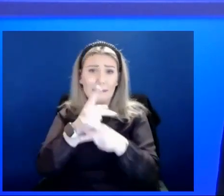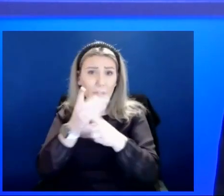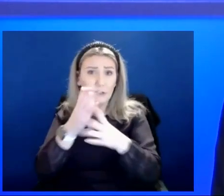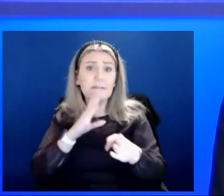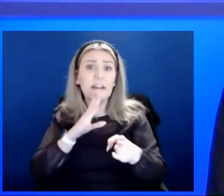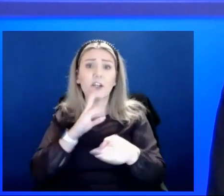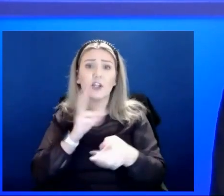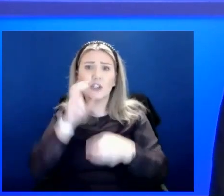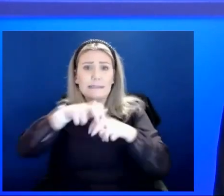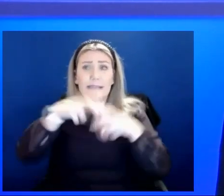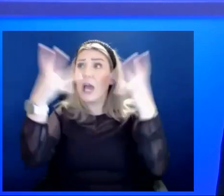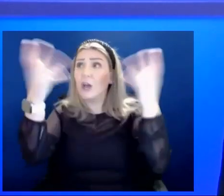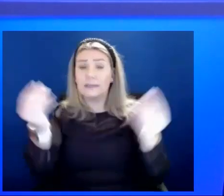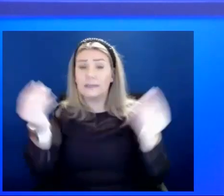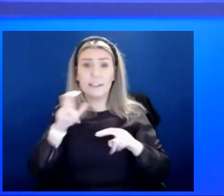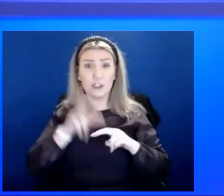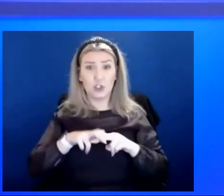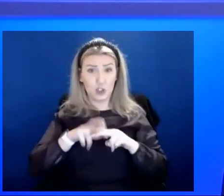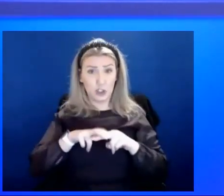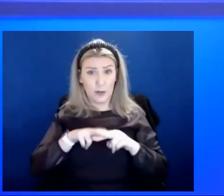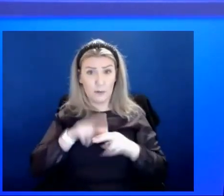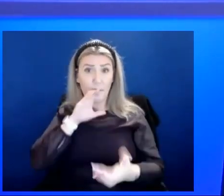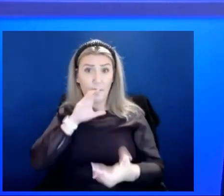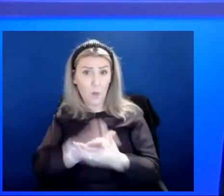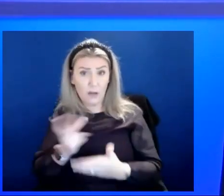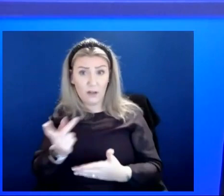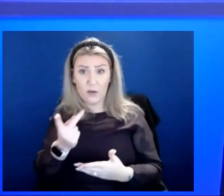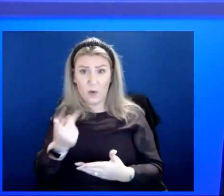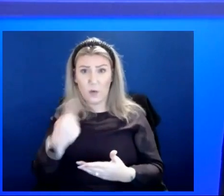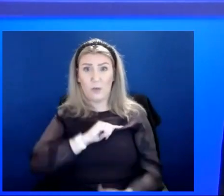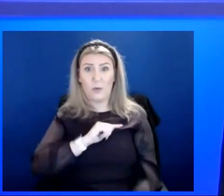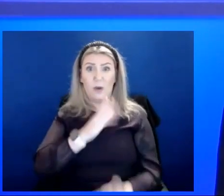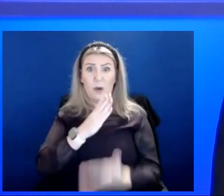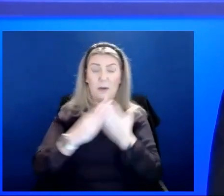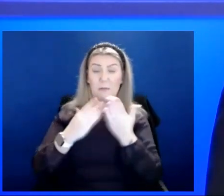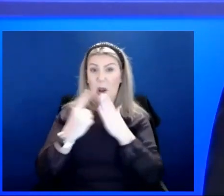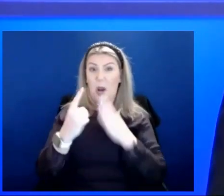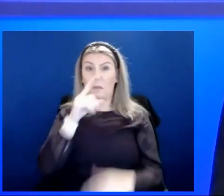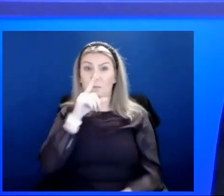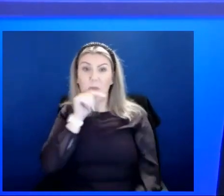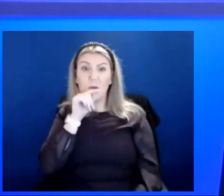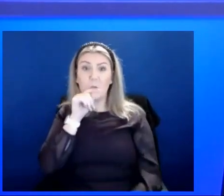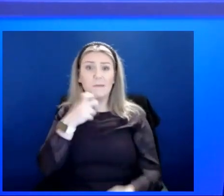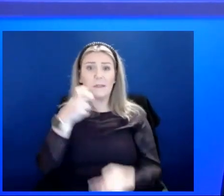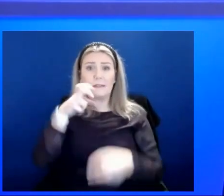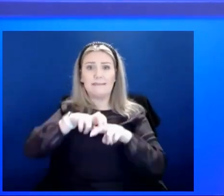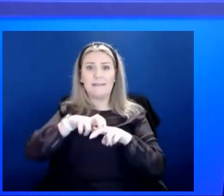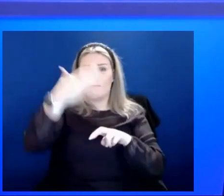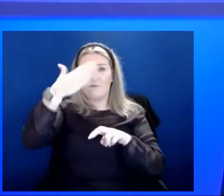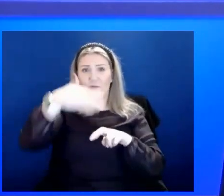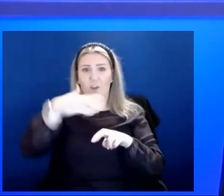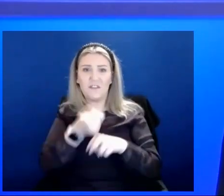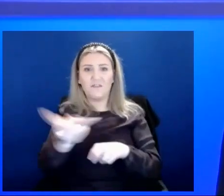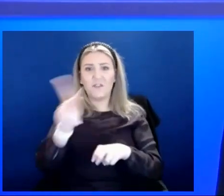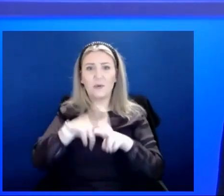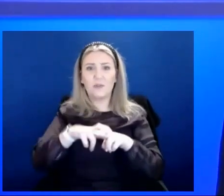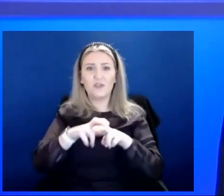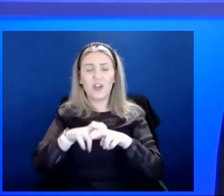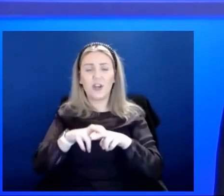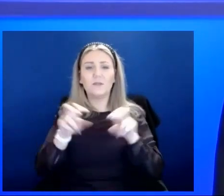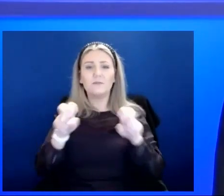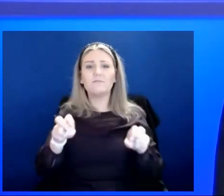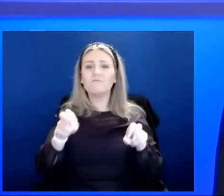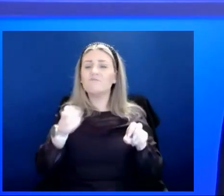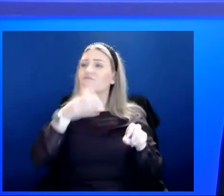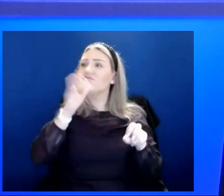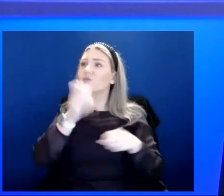chair. My wife and I think people think we're part parakeet for the way that we will sit in the front and in a couple chairs we have and just drink our coffee and just kind of